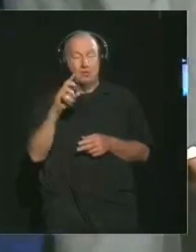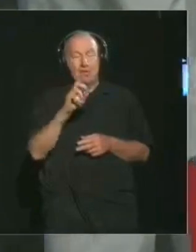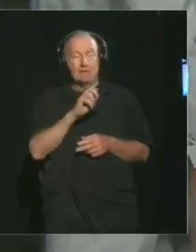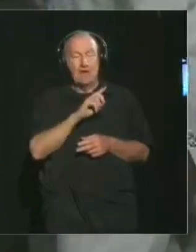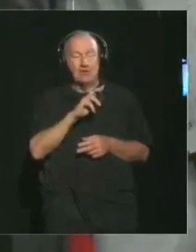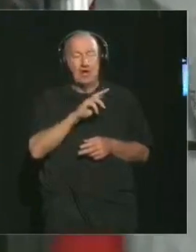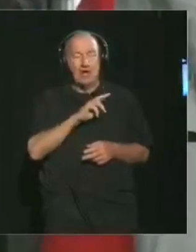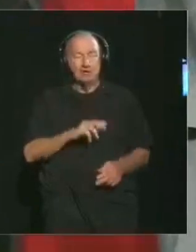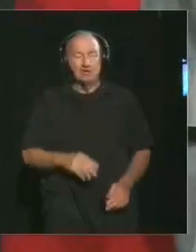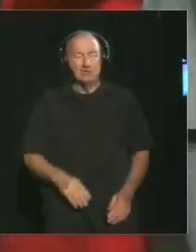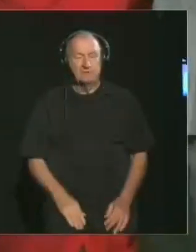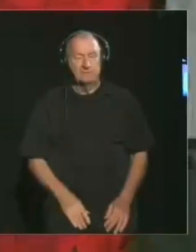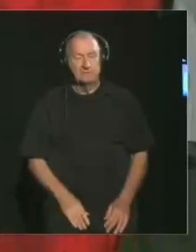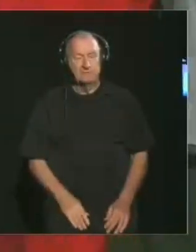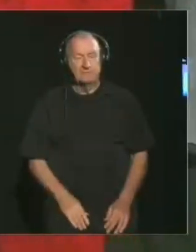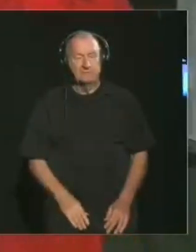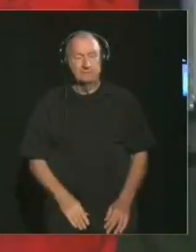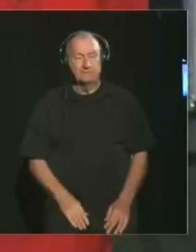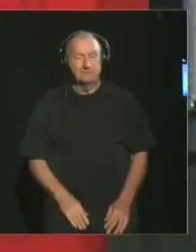Hodges.